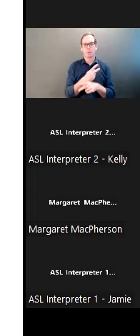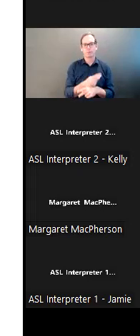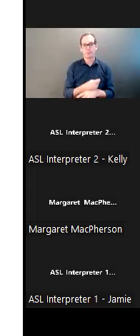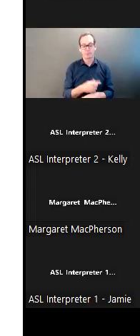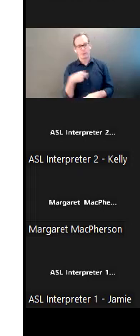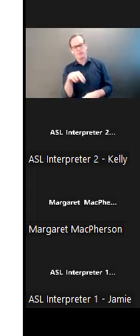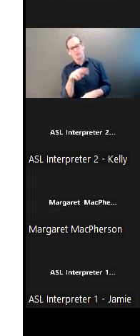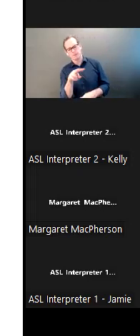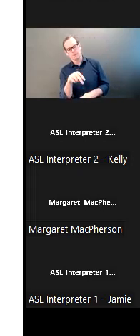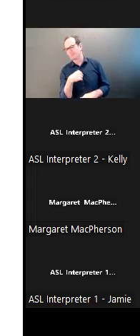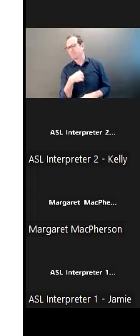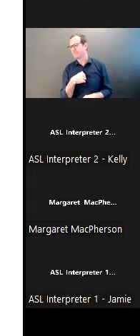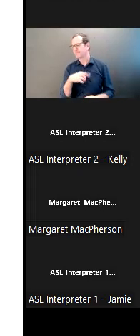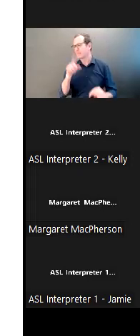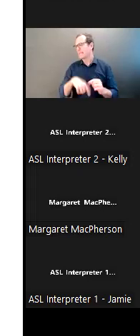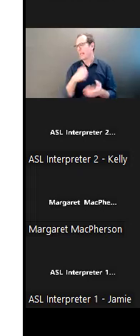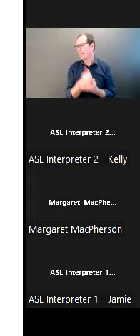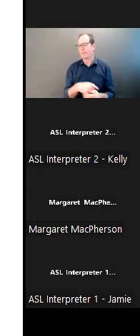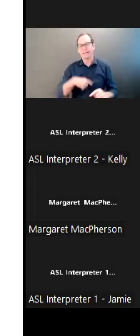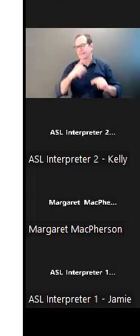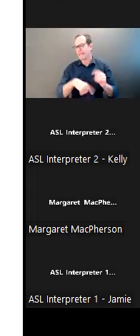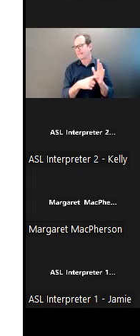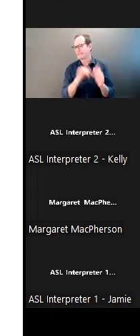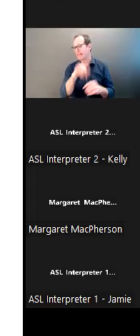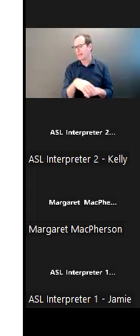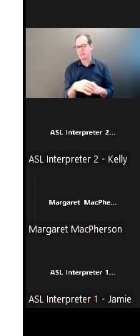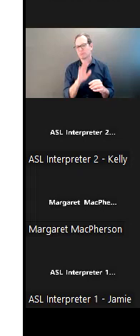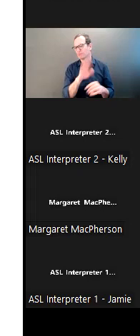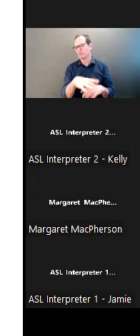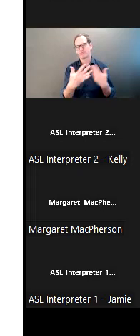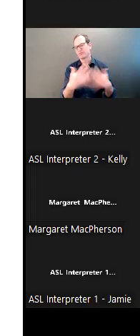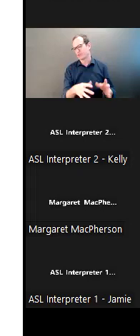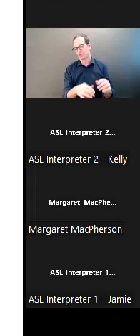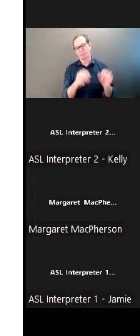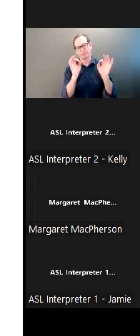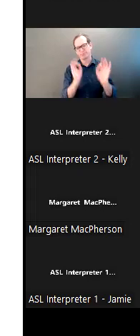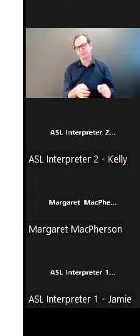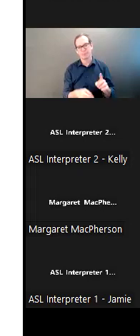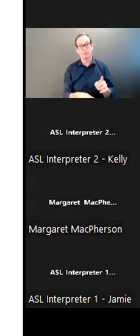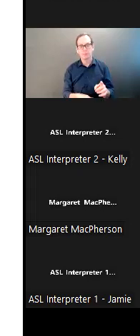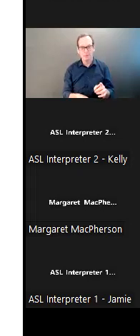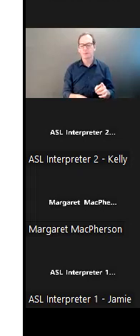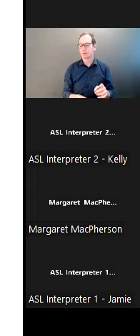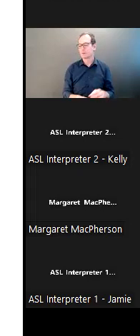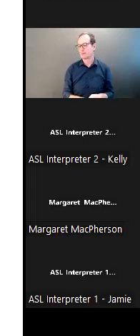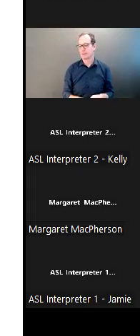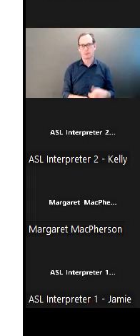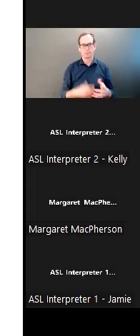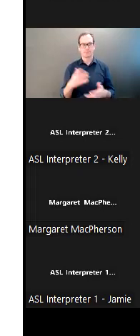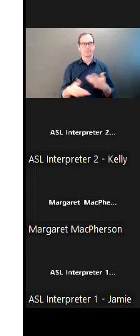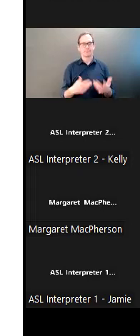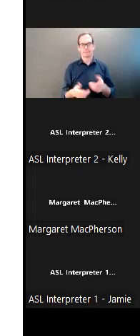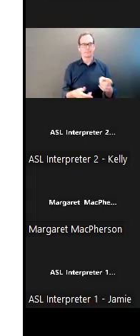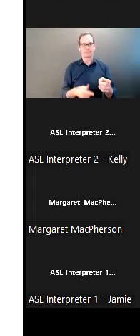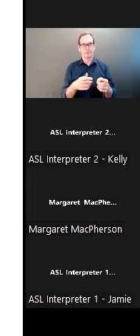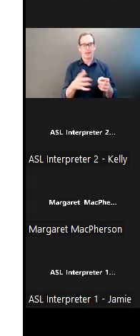that there's a mismatch between what, in this case, emergency departments are actually able to provide, and then, people having to go to EDs because there's